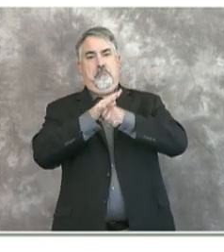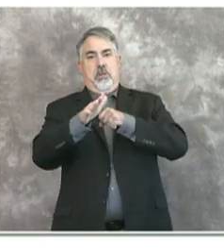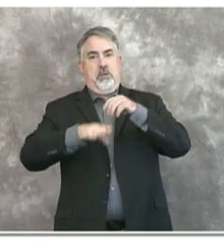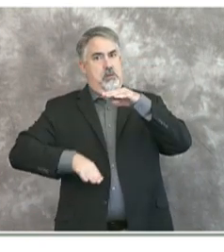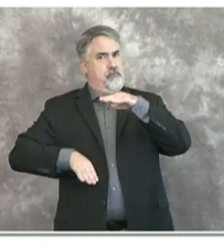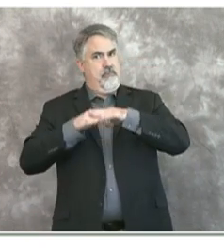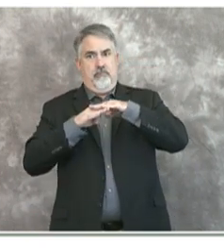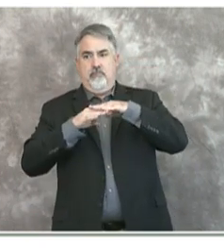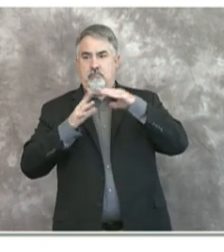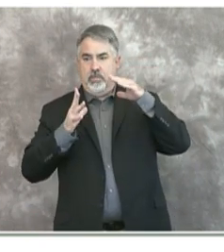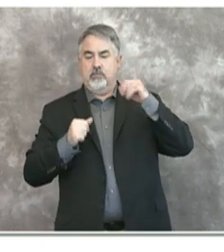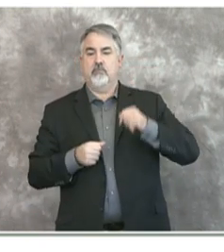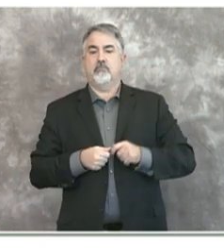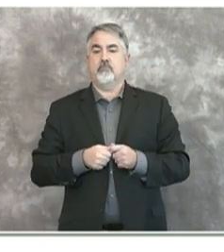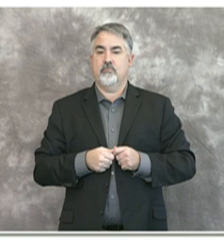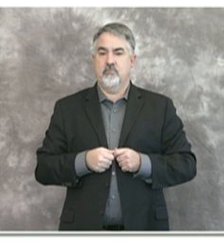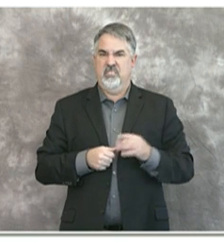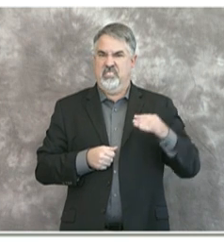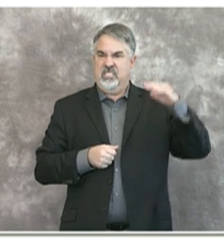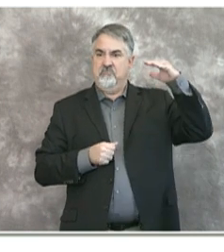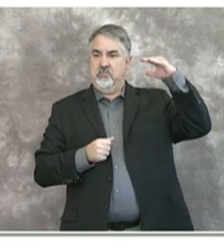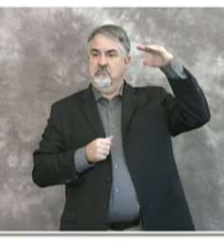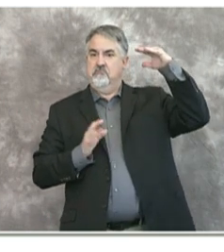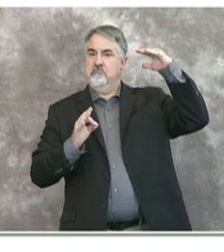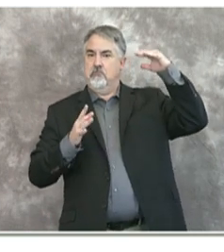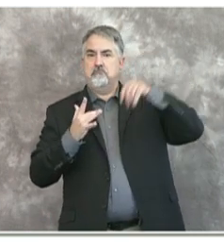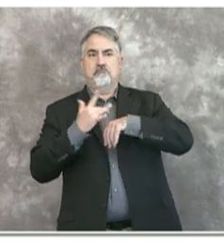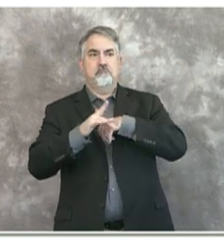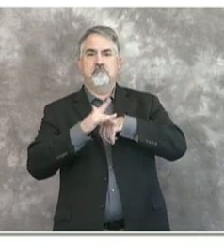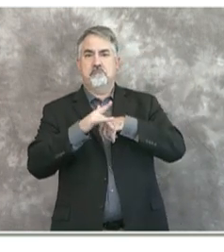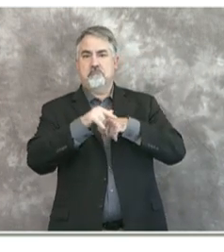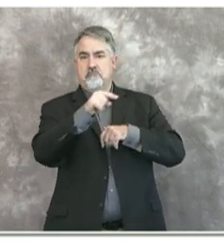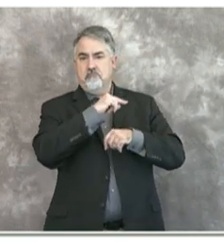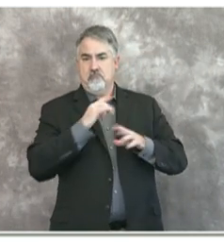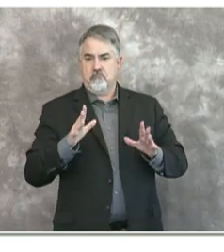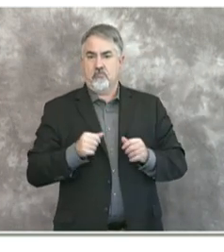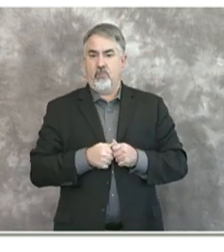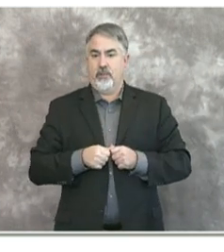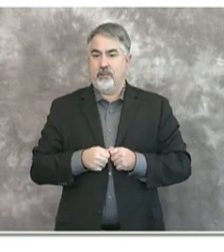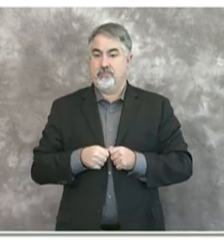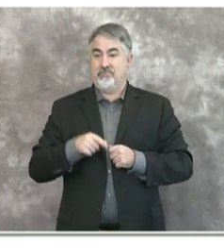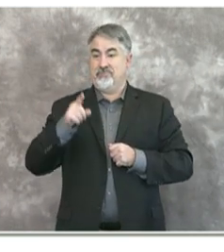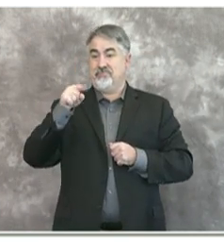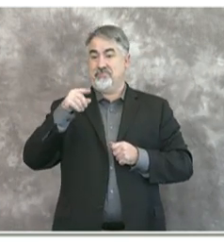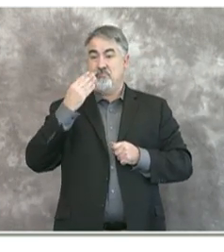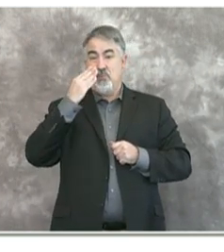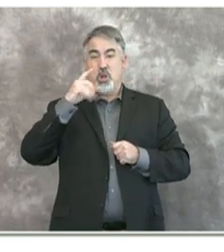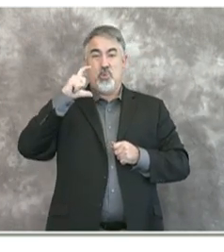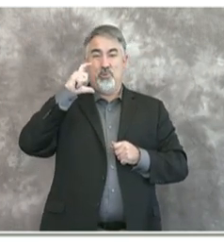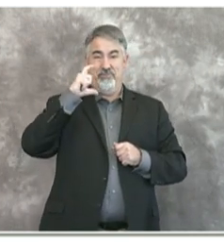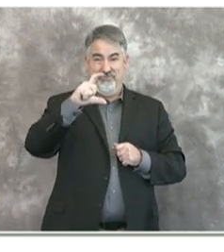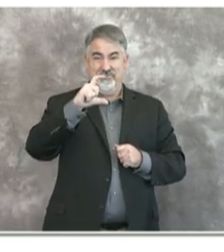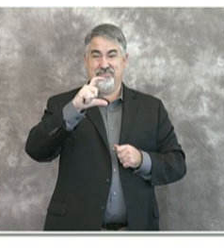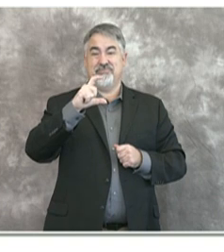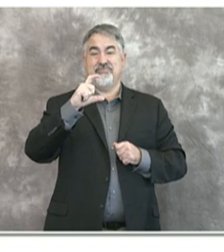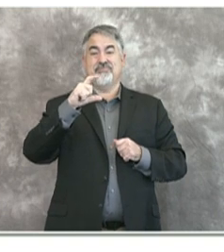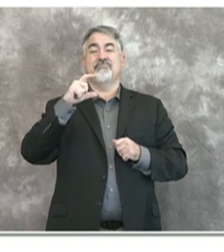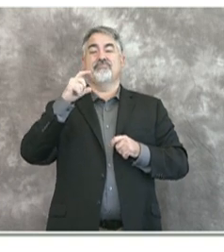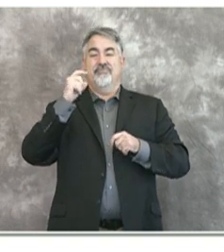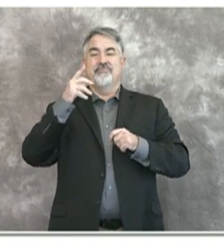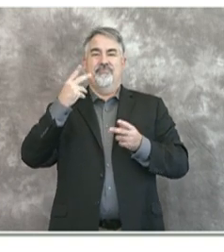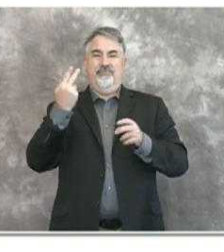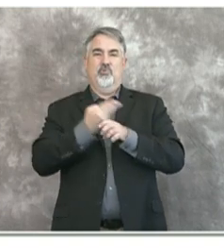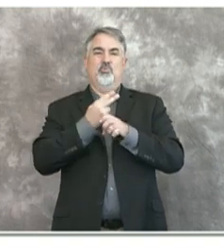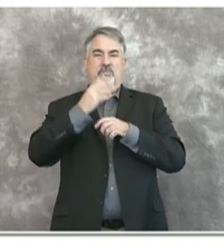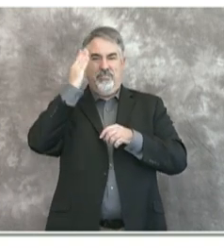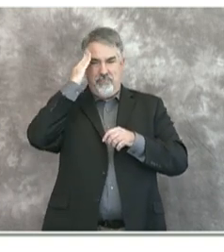up. But you will see that today we are standing at 3,961 total beds in use. This includes both COVID